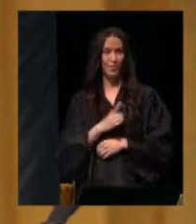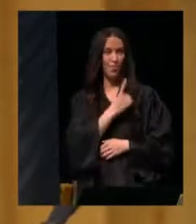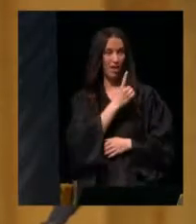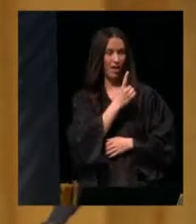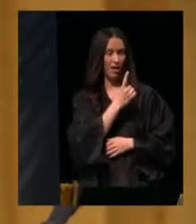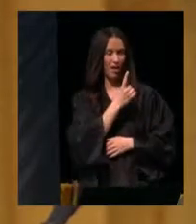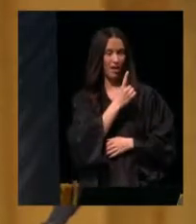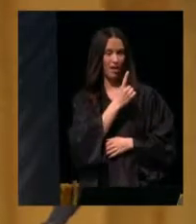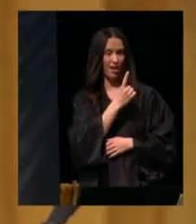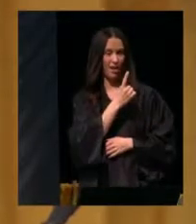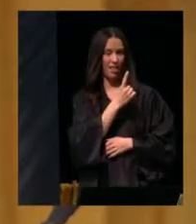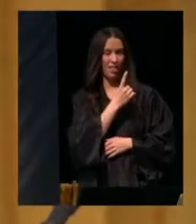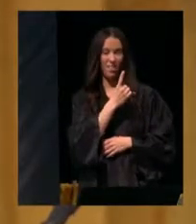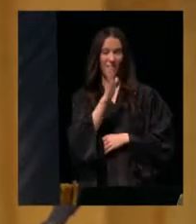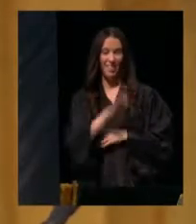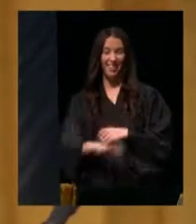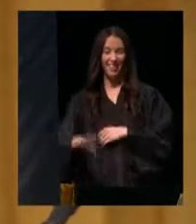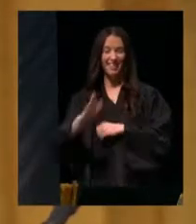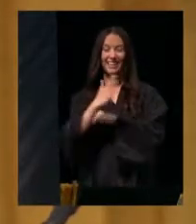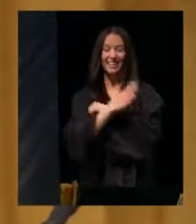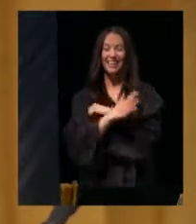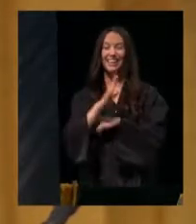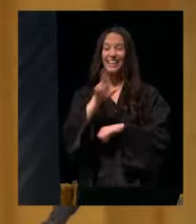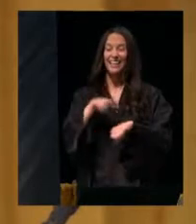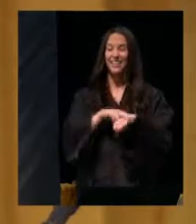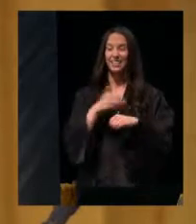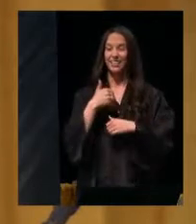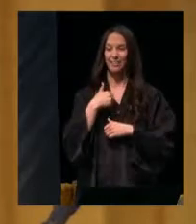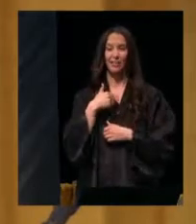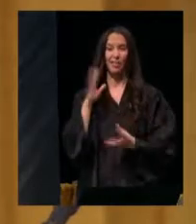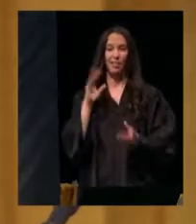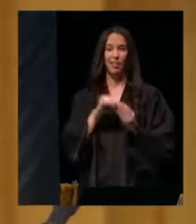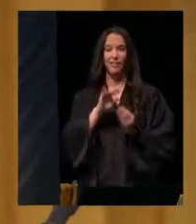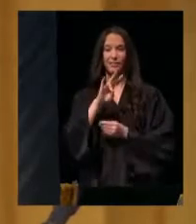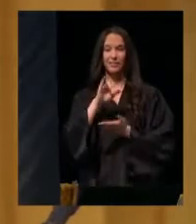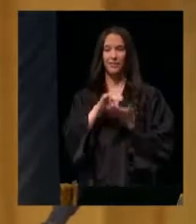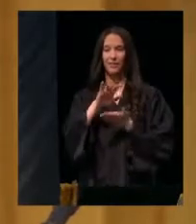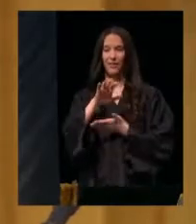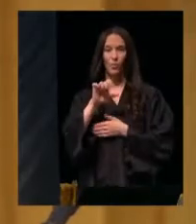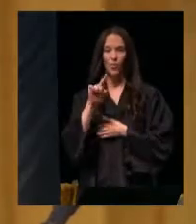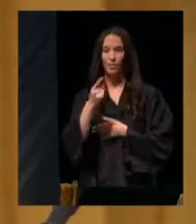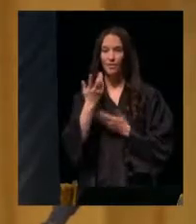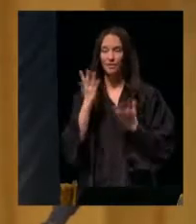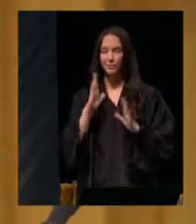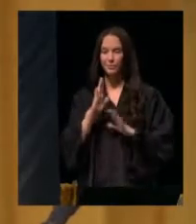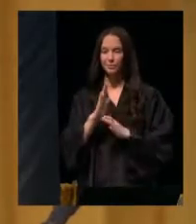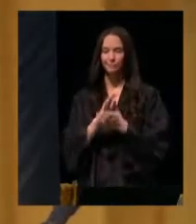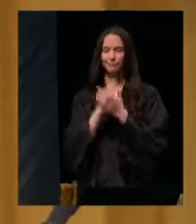7,500 students across the nation to receive this honor. Way to go.